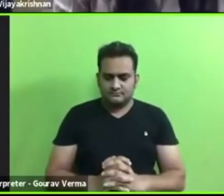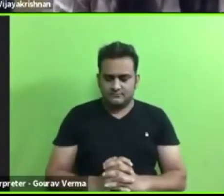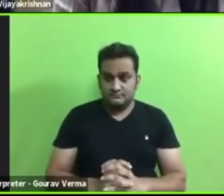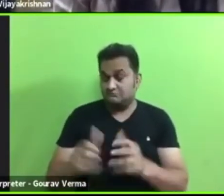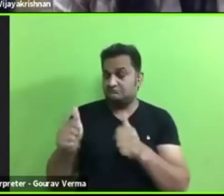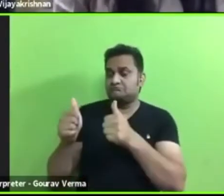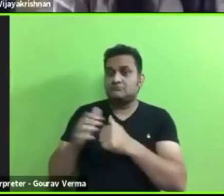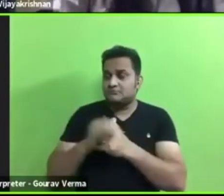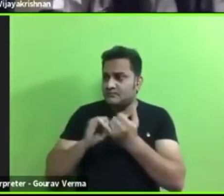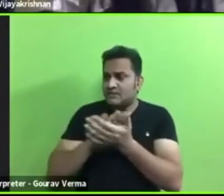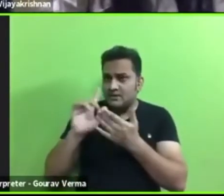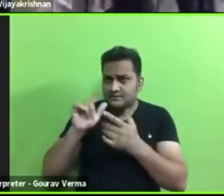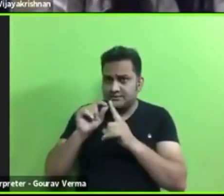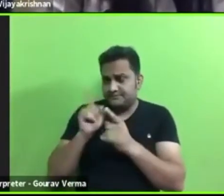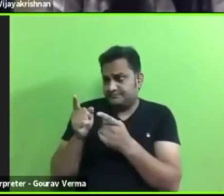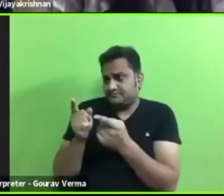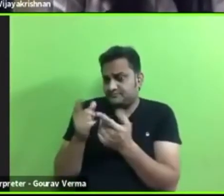excellent. Shilpa, this is